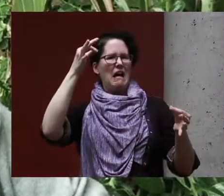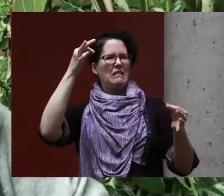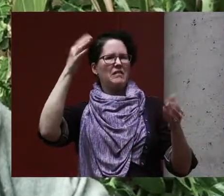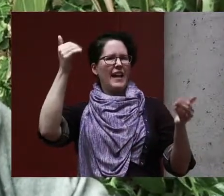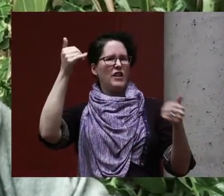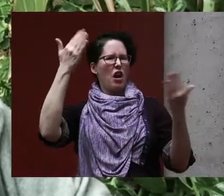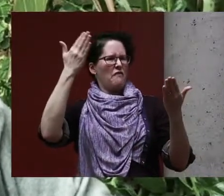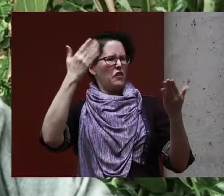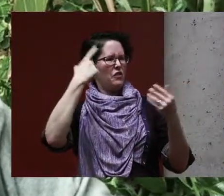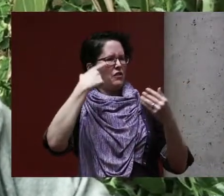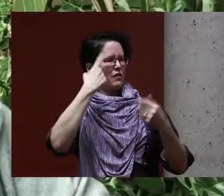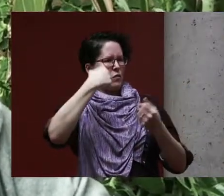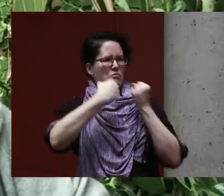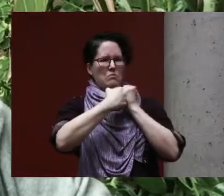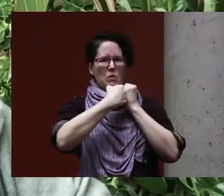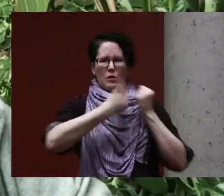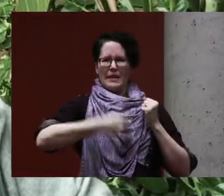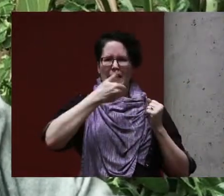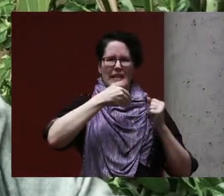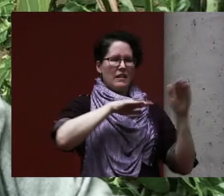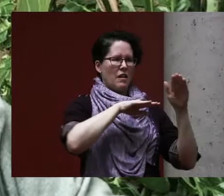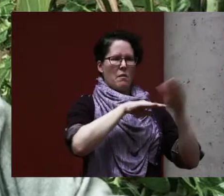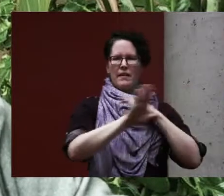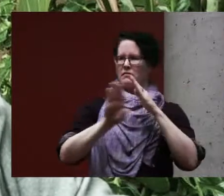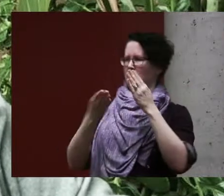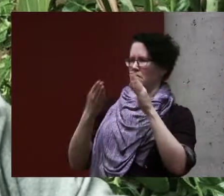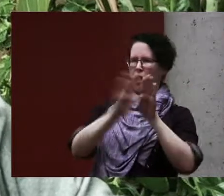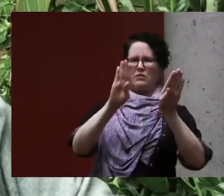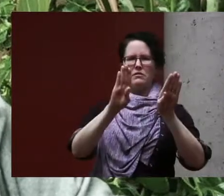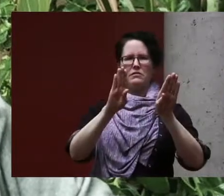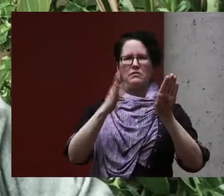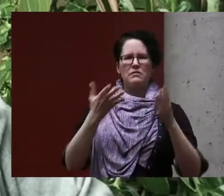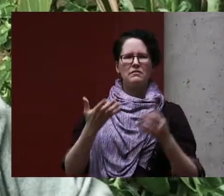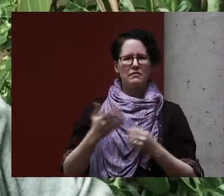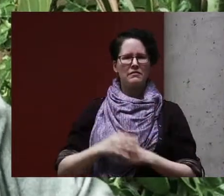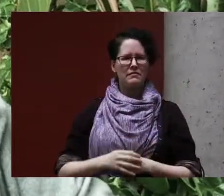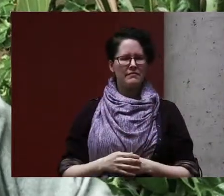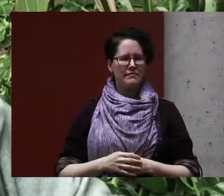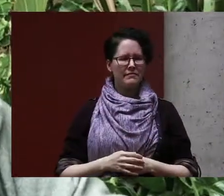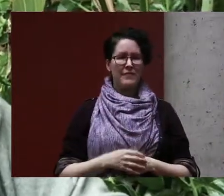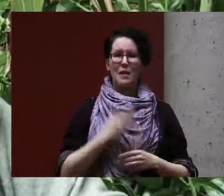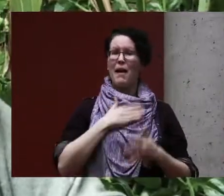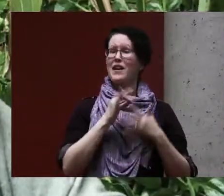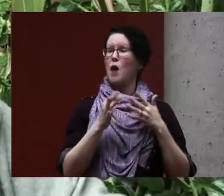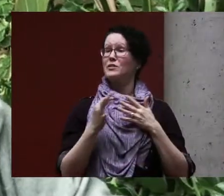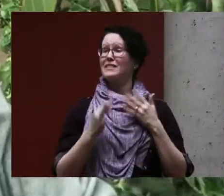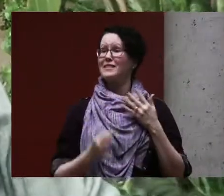offers. You make your choice from an array of